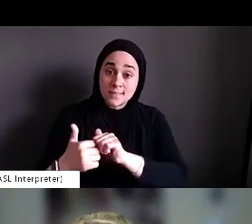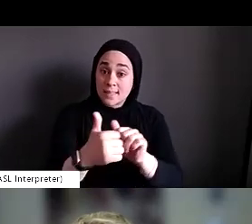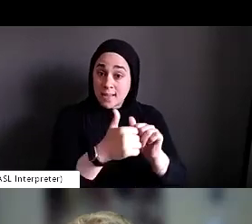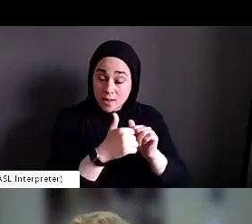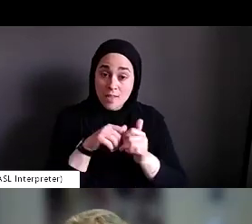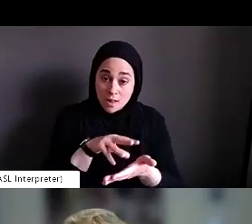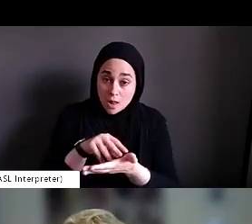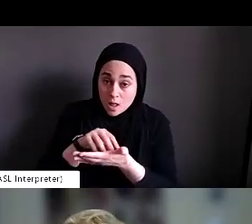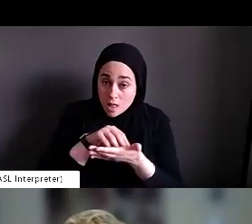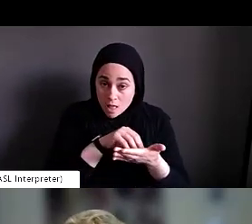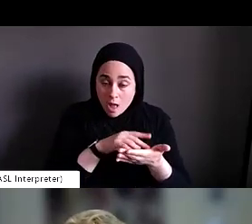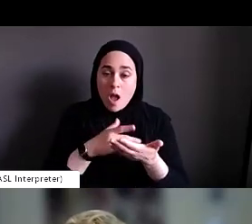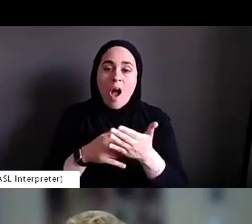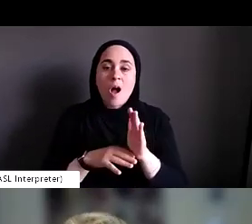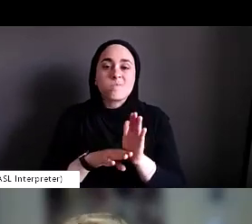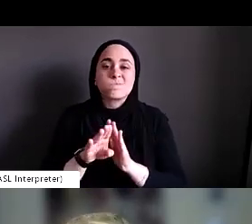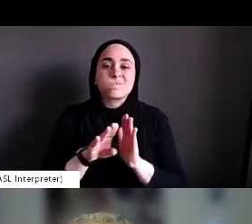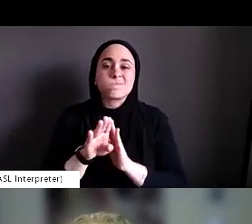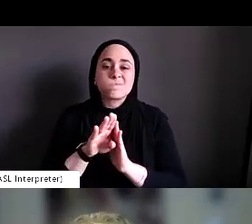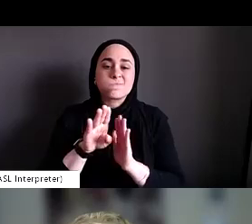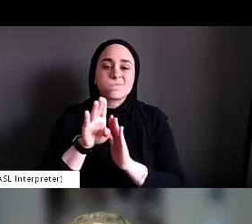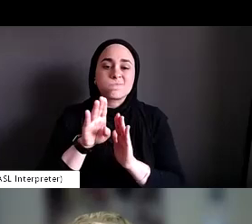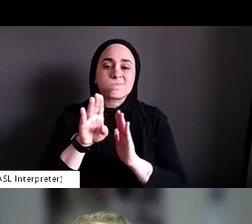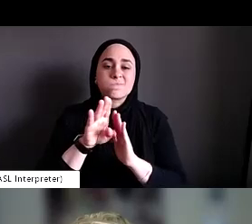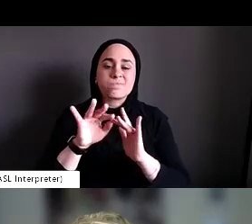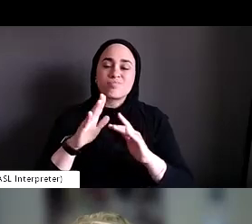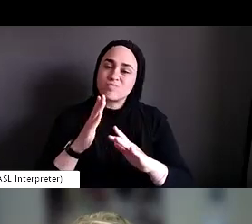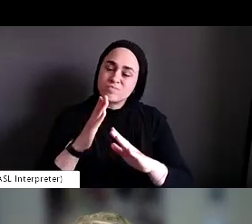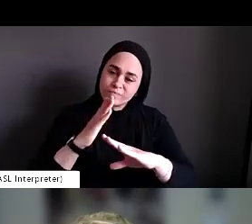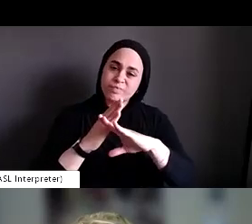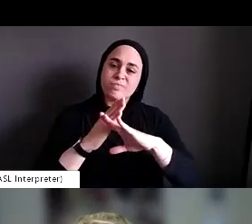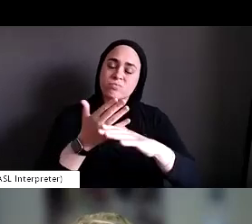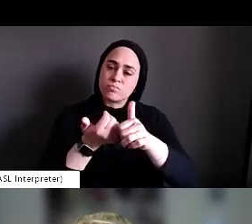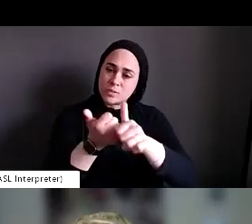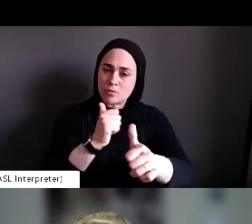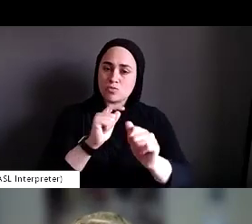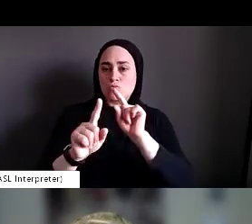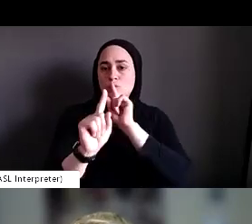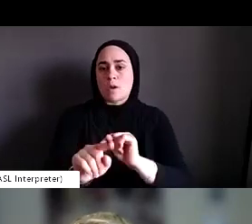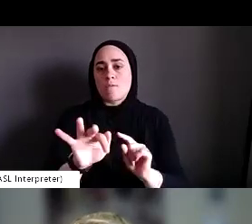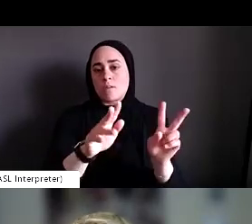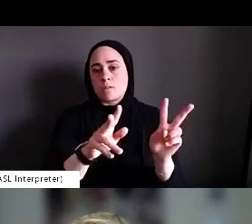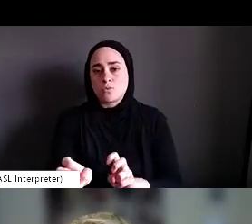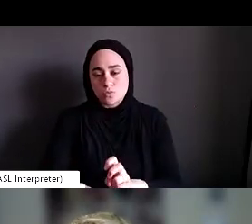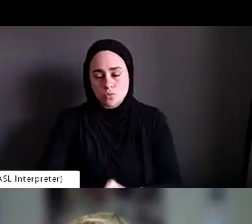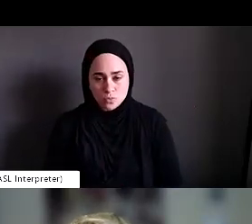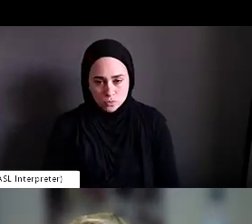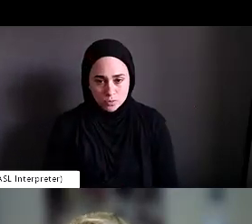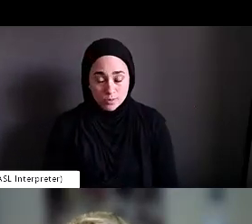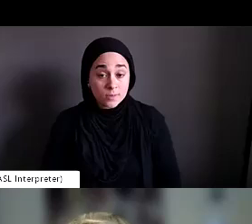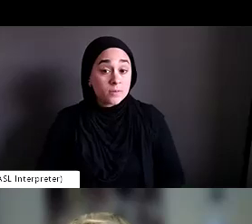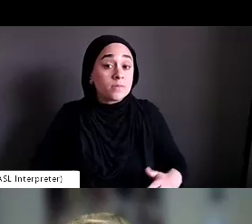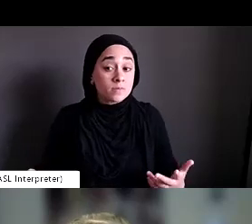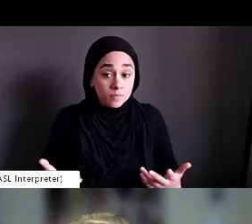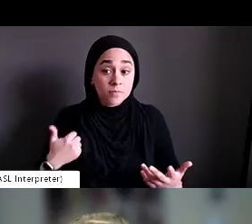we then create an upstream prevention response to the issue. One of the things that